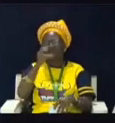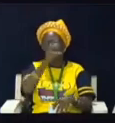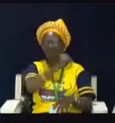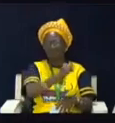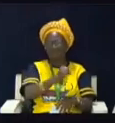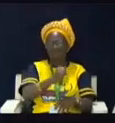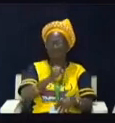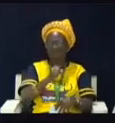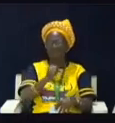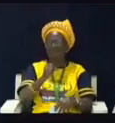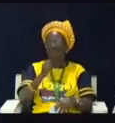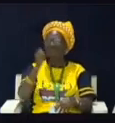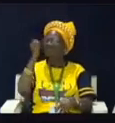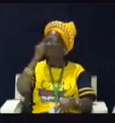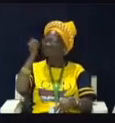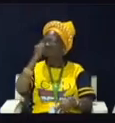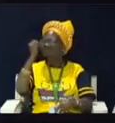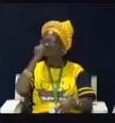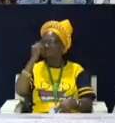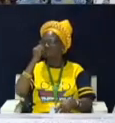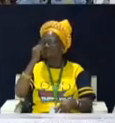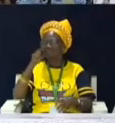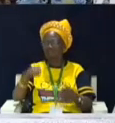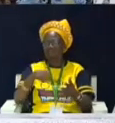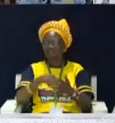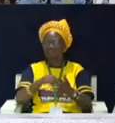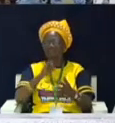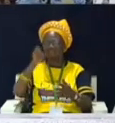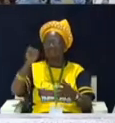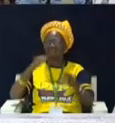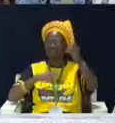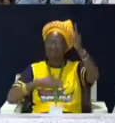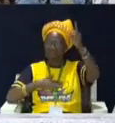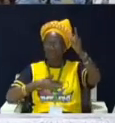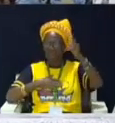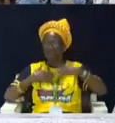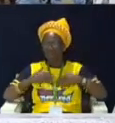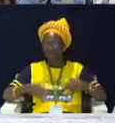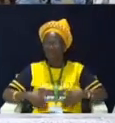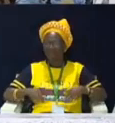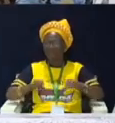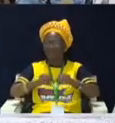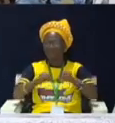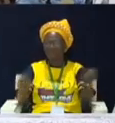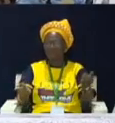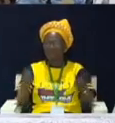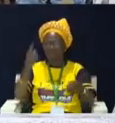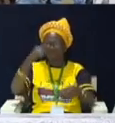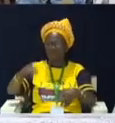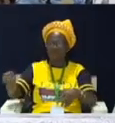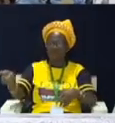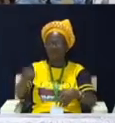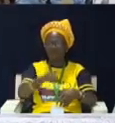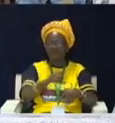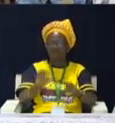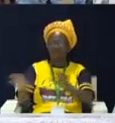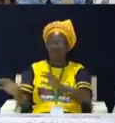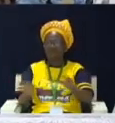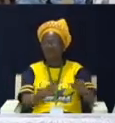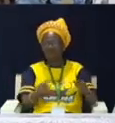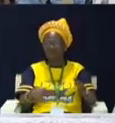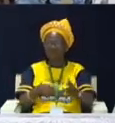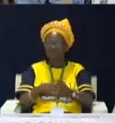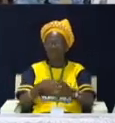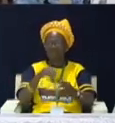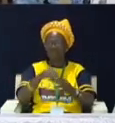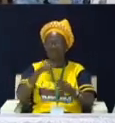"Take, eat. This is my body, broken for you. Do this in